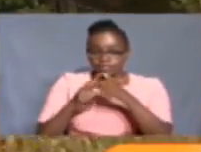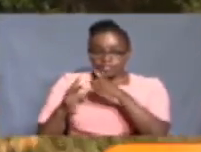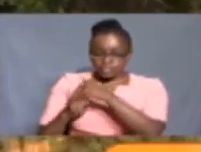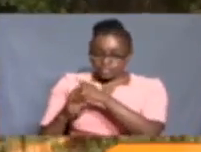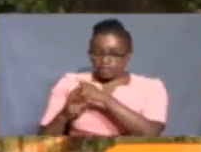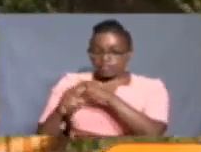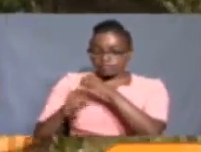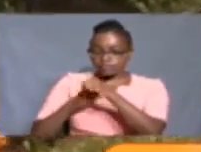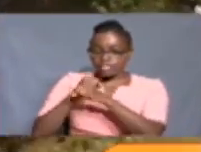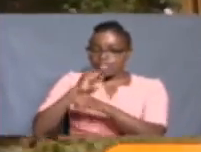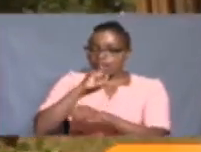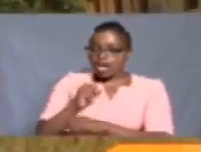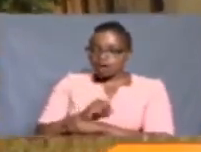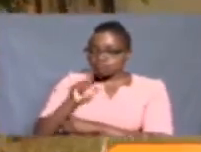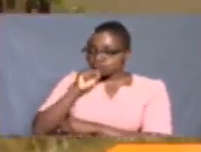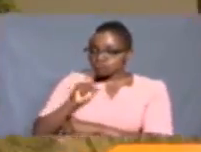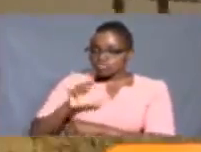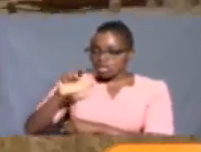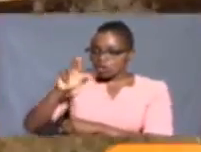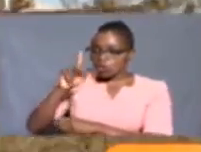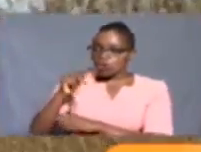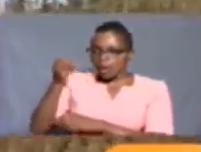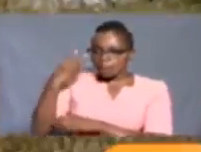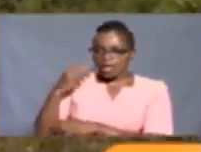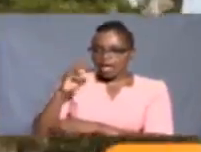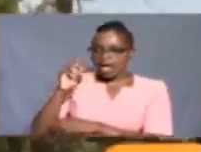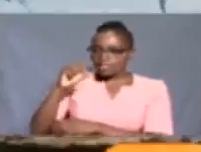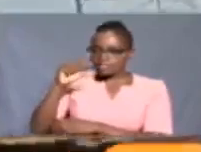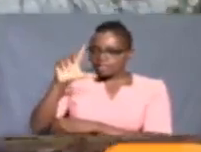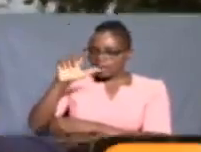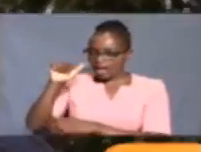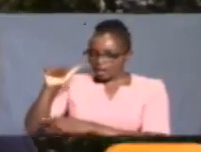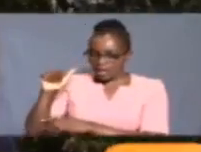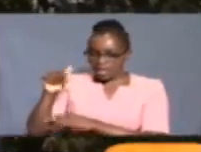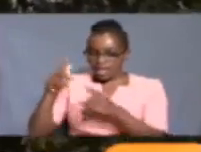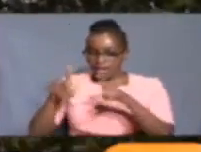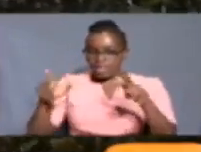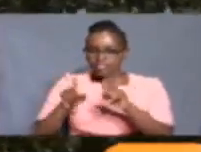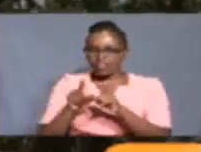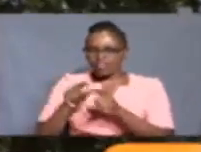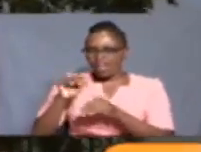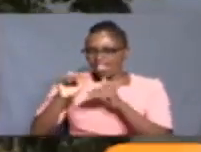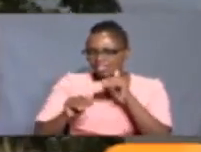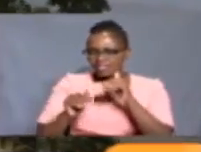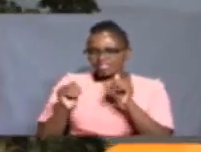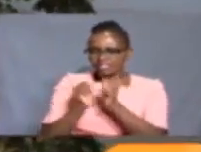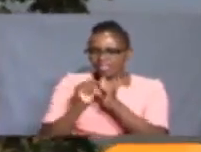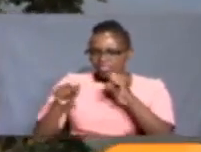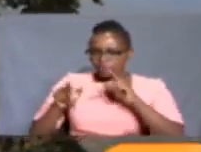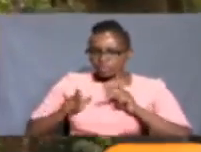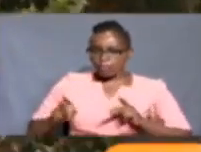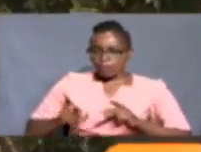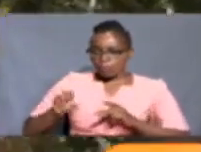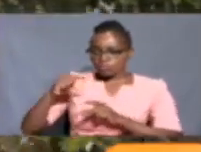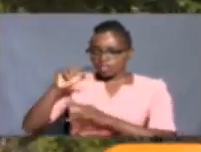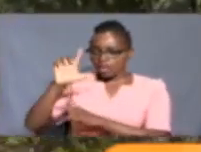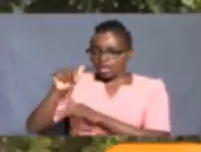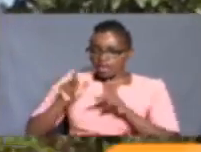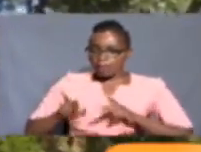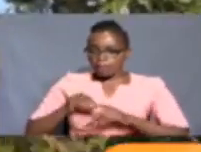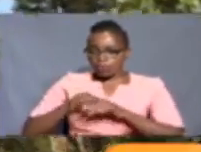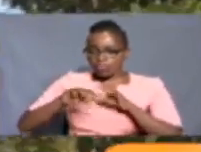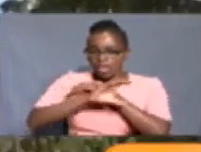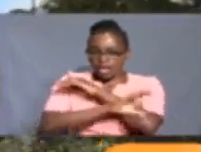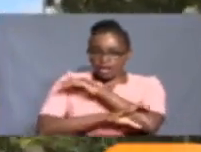77-year-old Mzee Luka, who is a fluent speaker of the Kisagala dialect, is among the less than 10,000 of the Sagalla people in the country. He tells us